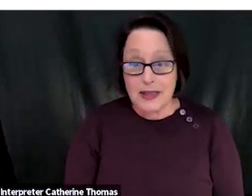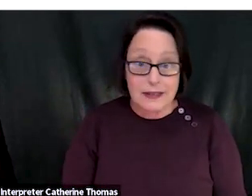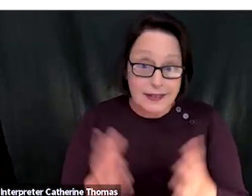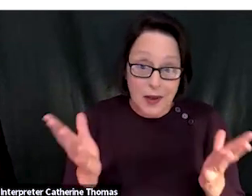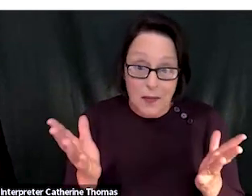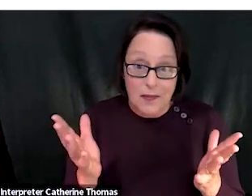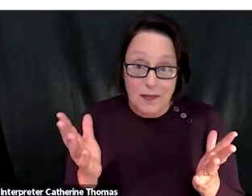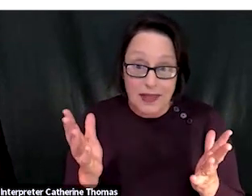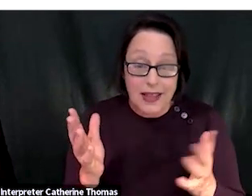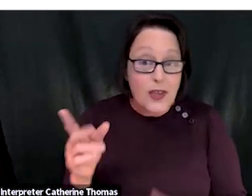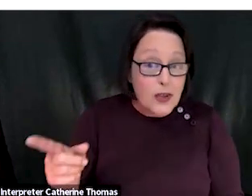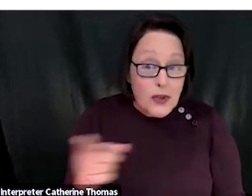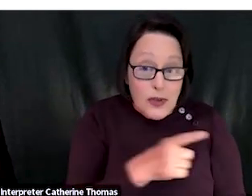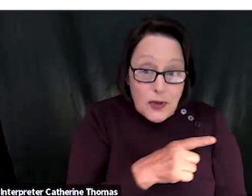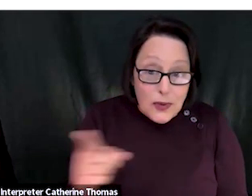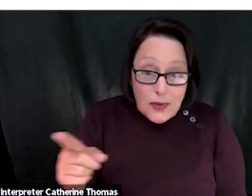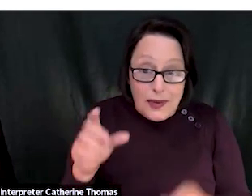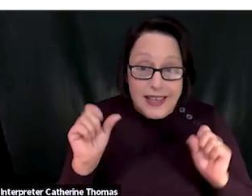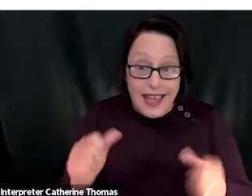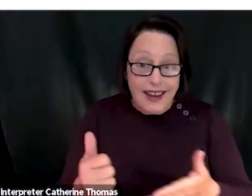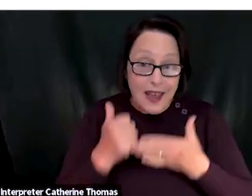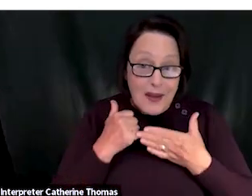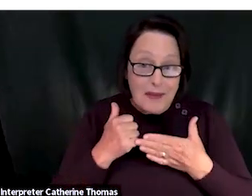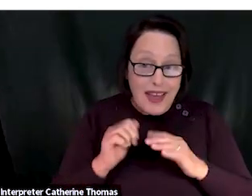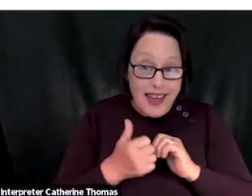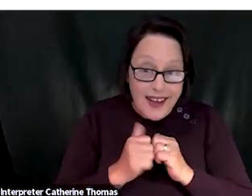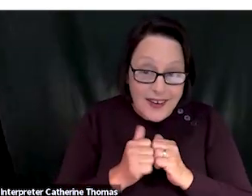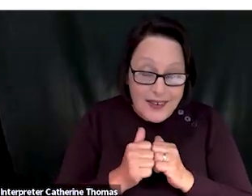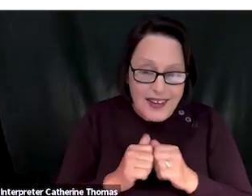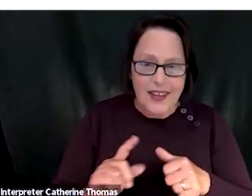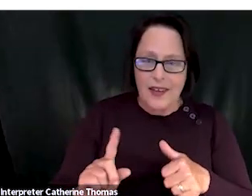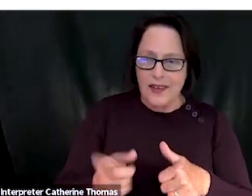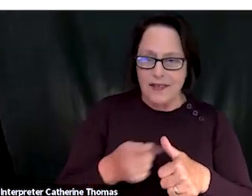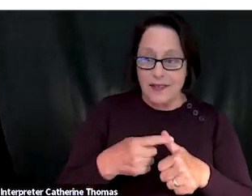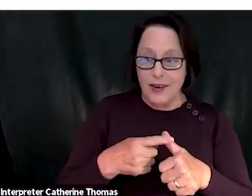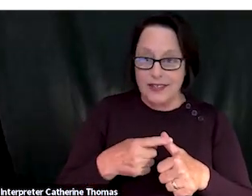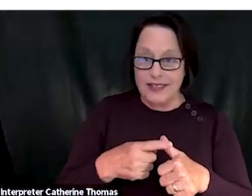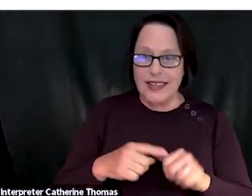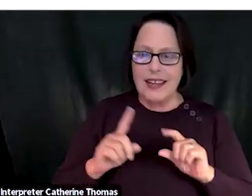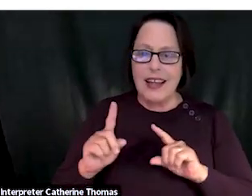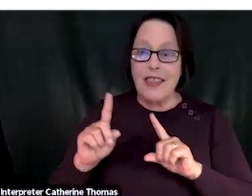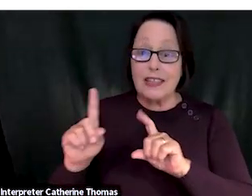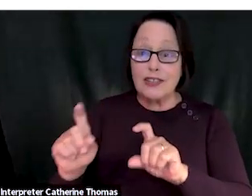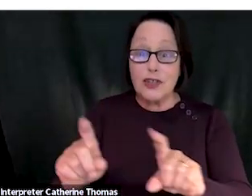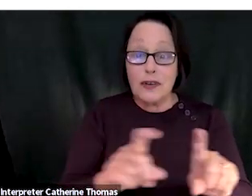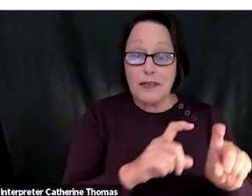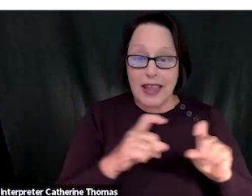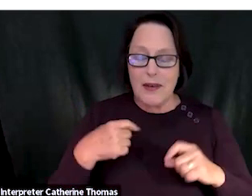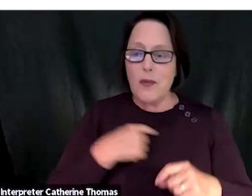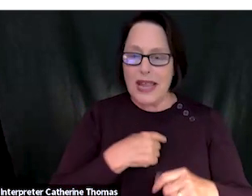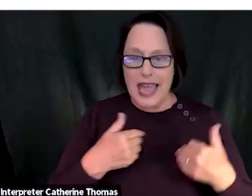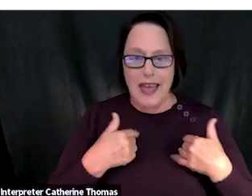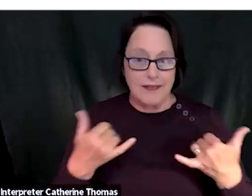So, how can you help? Well, first, please take the survey that we have.